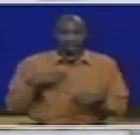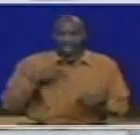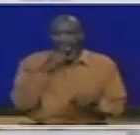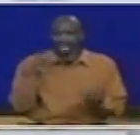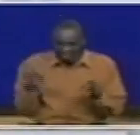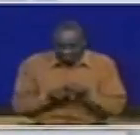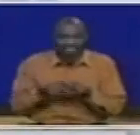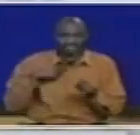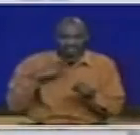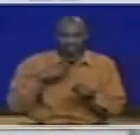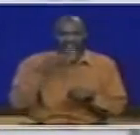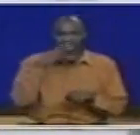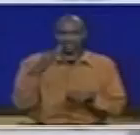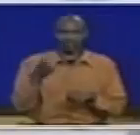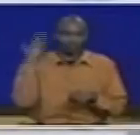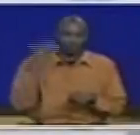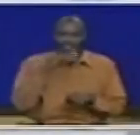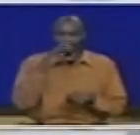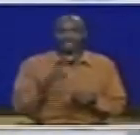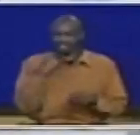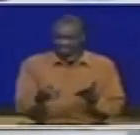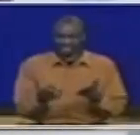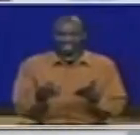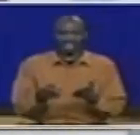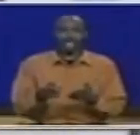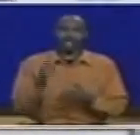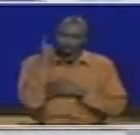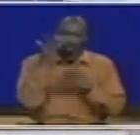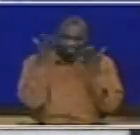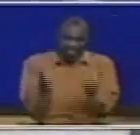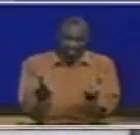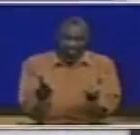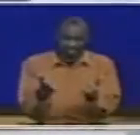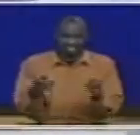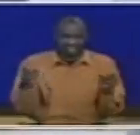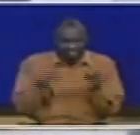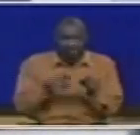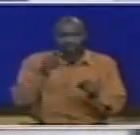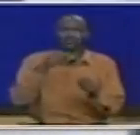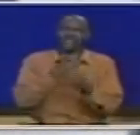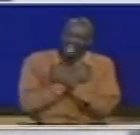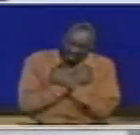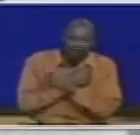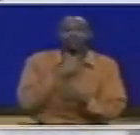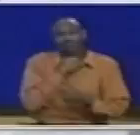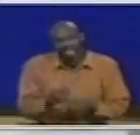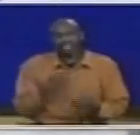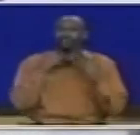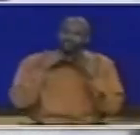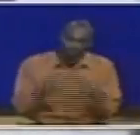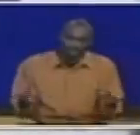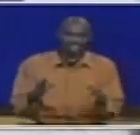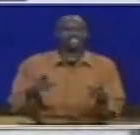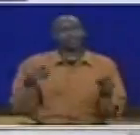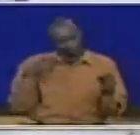Marenda amesema, sheria iko na wapende wasipende, Wetangula